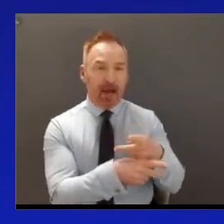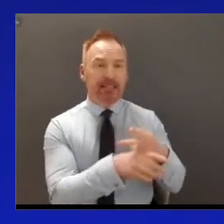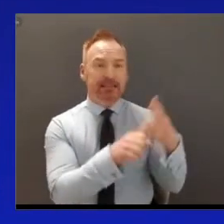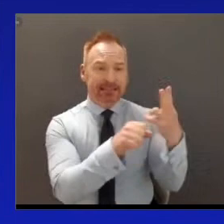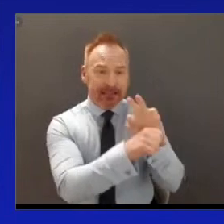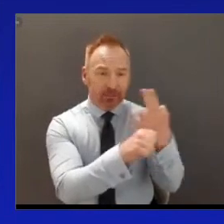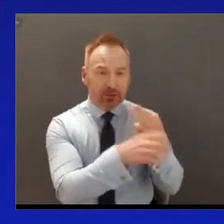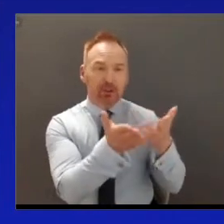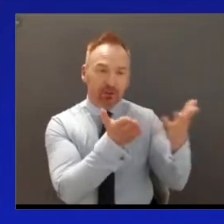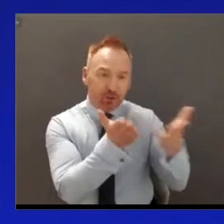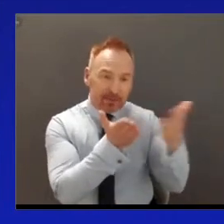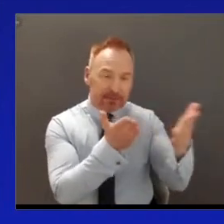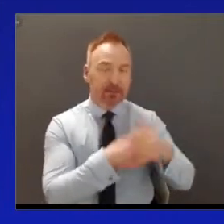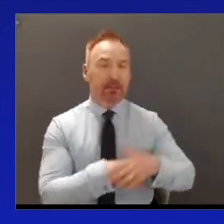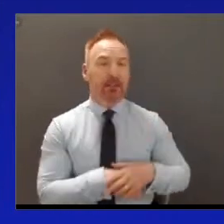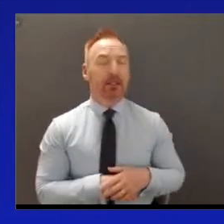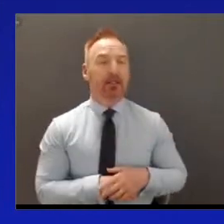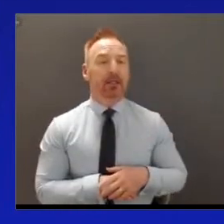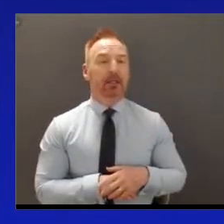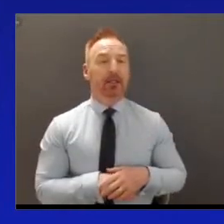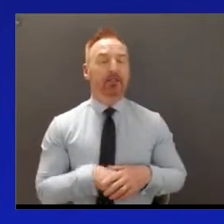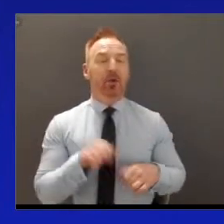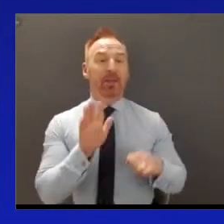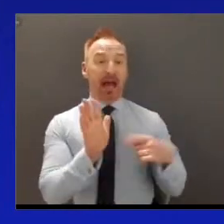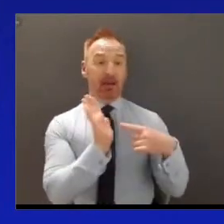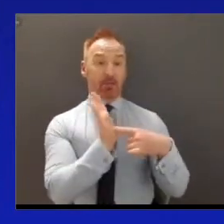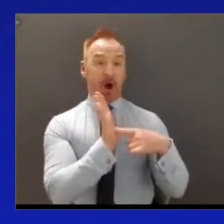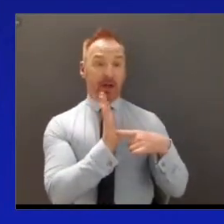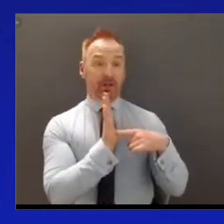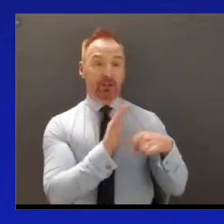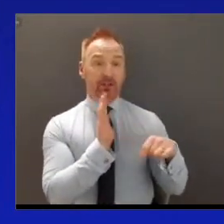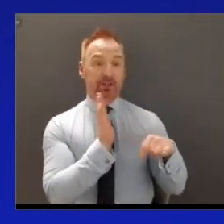use that model in that way of